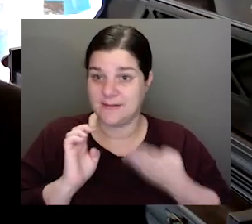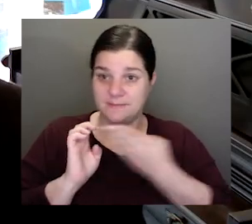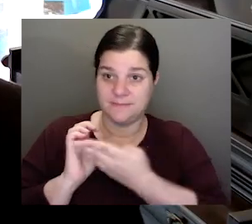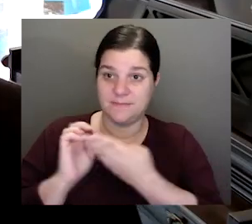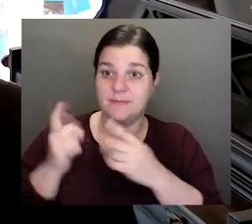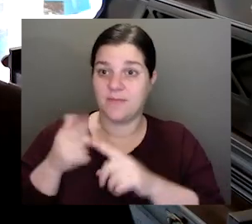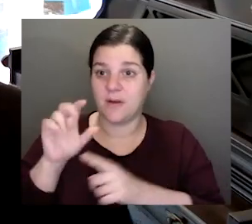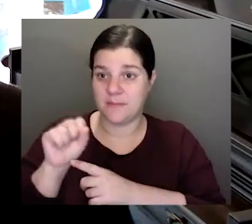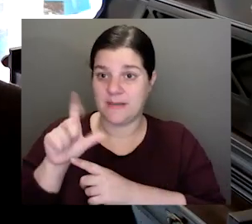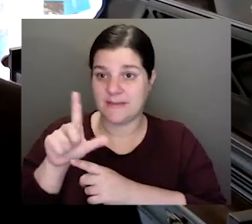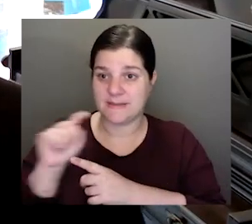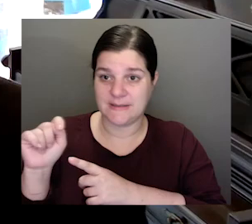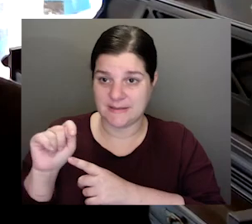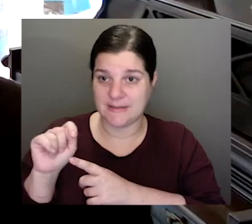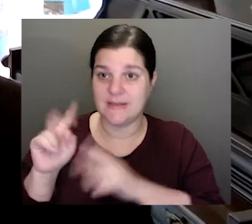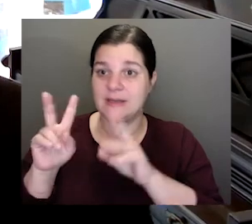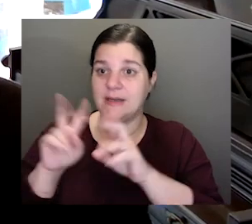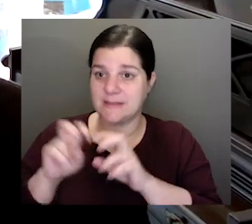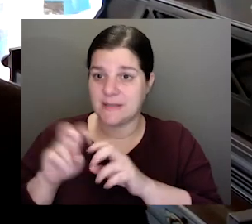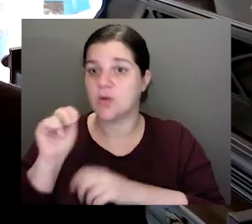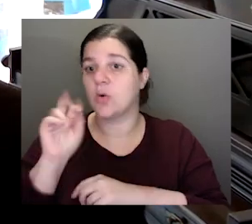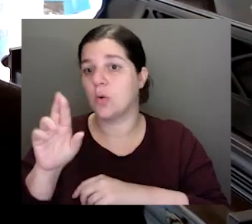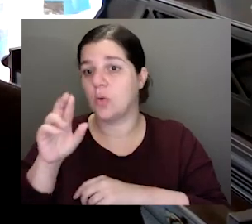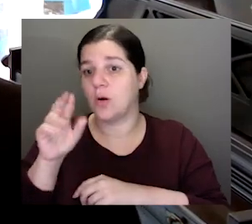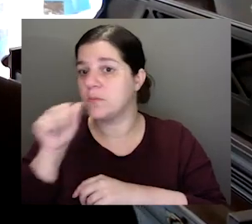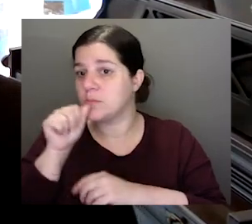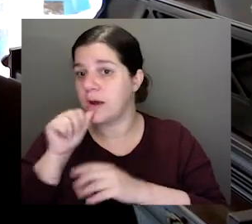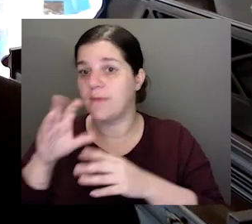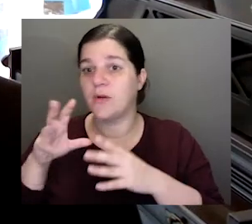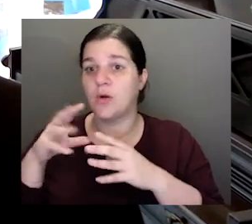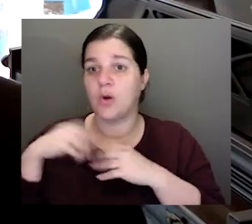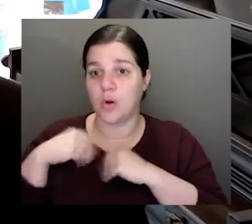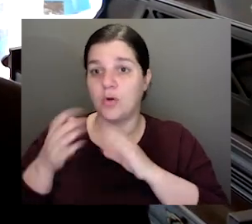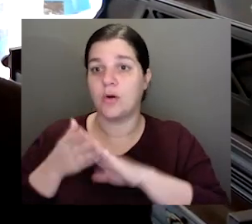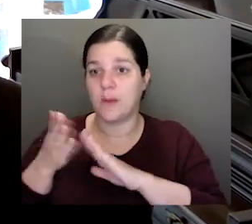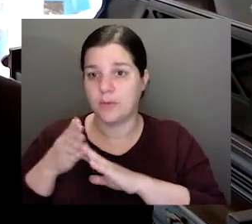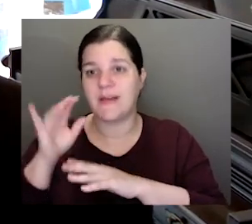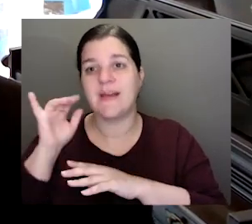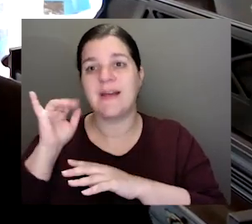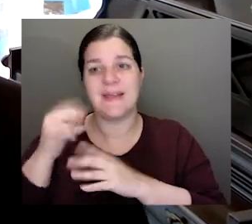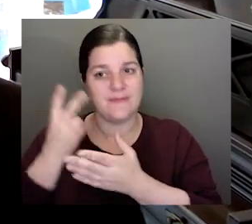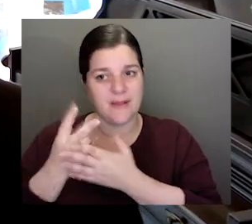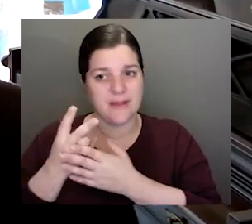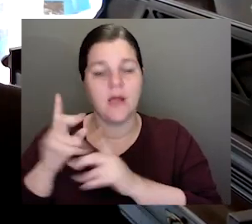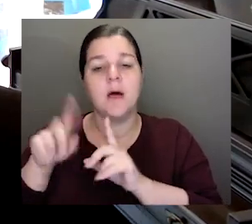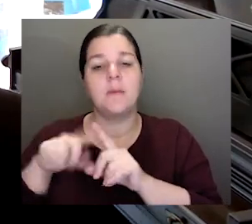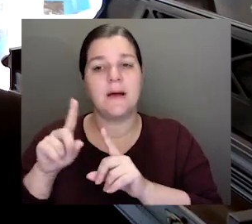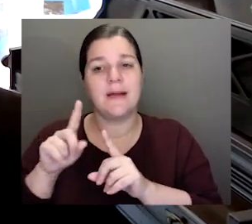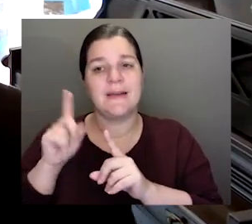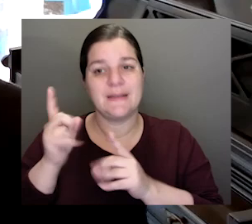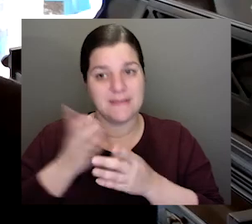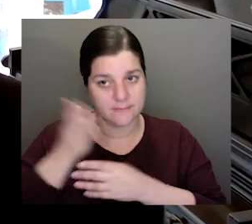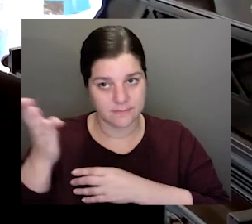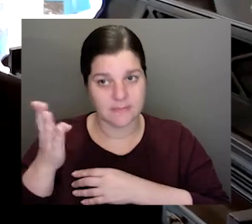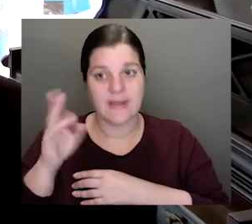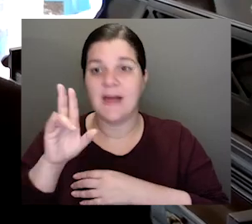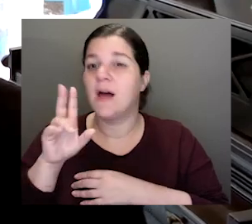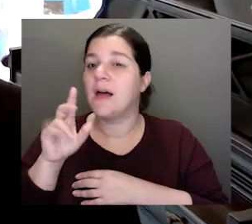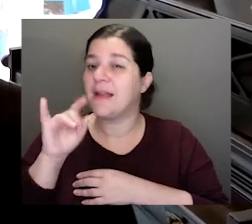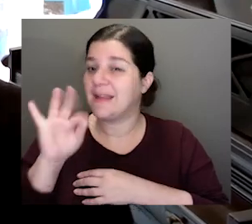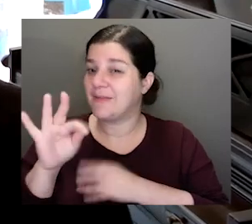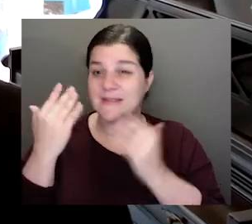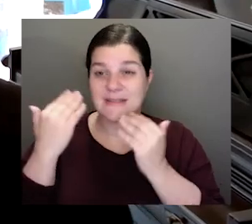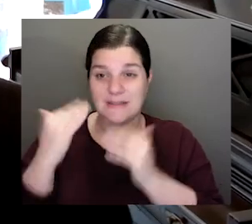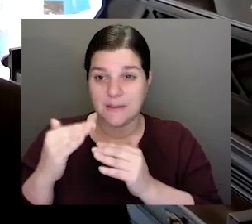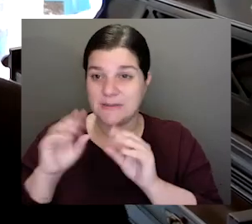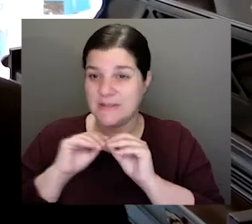or a private owner operator, it's validated. That safe is placed unless it is requested for limited distribution,